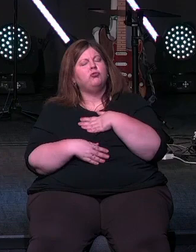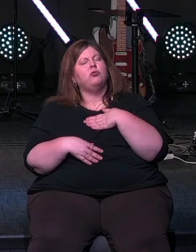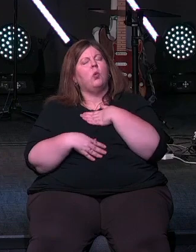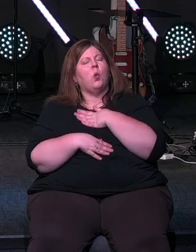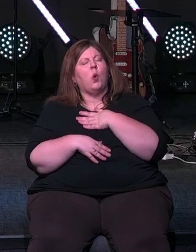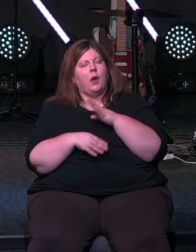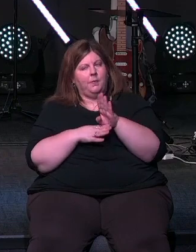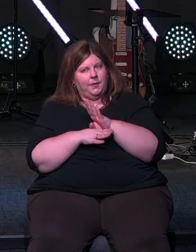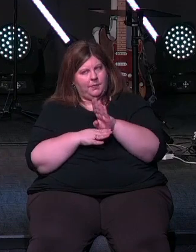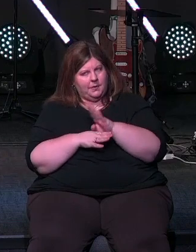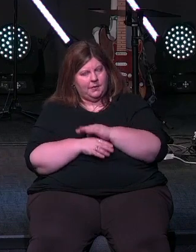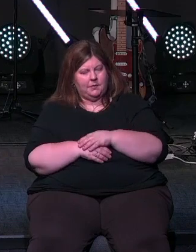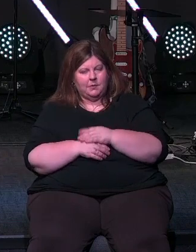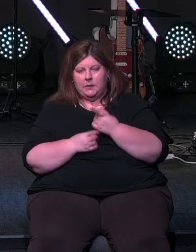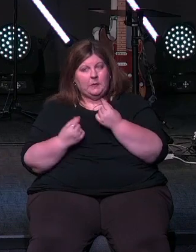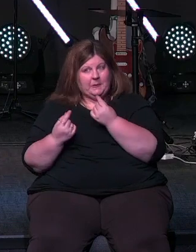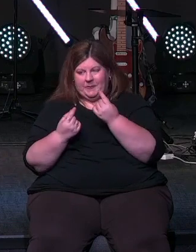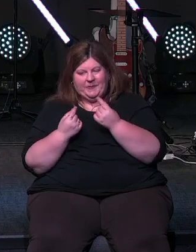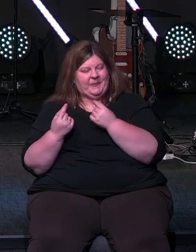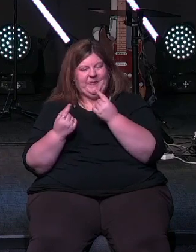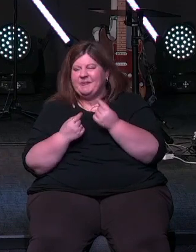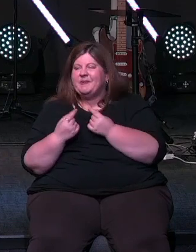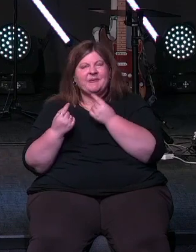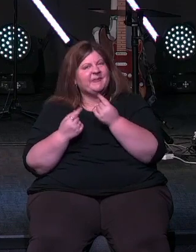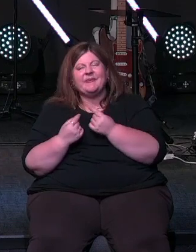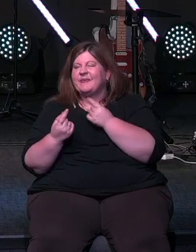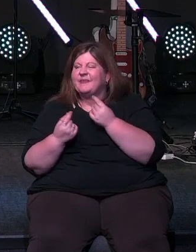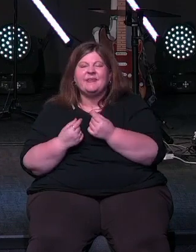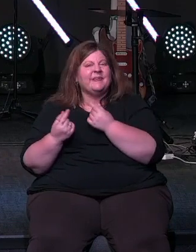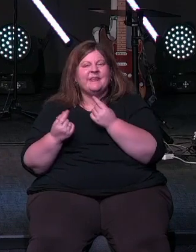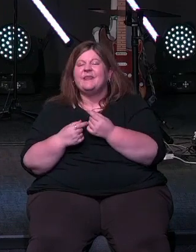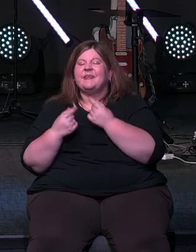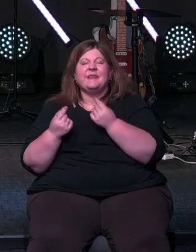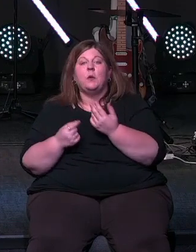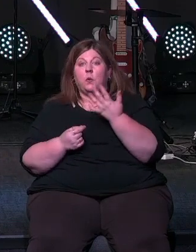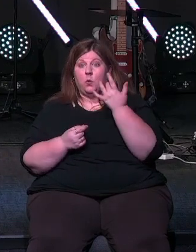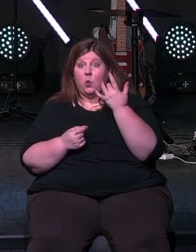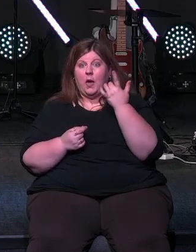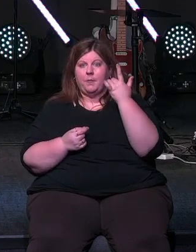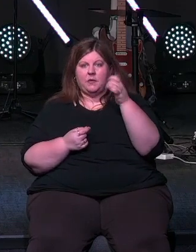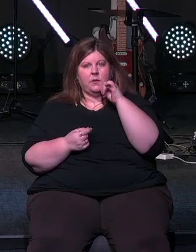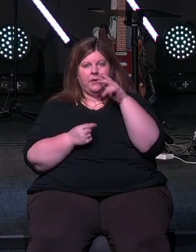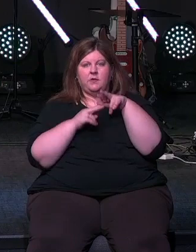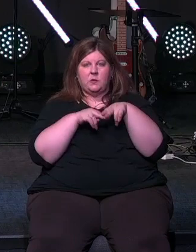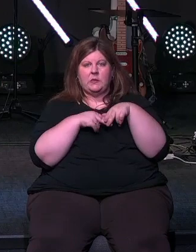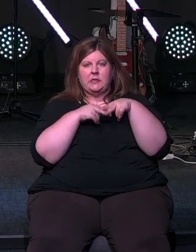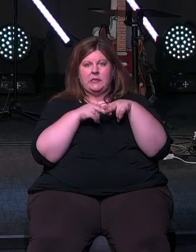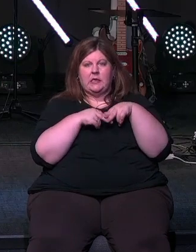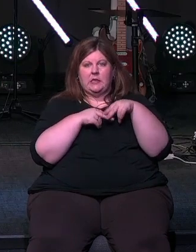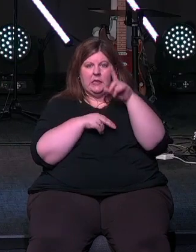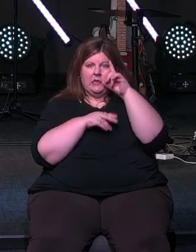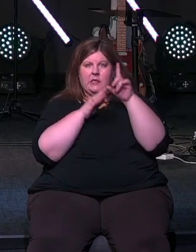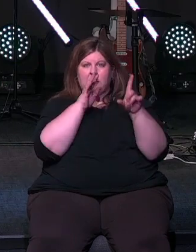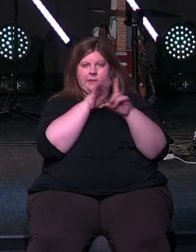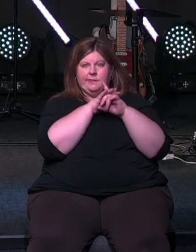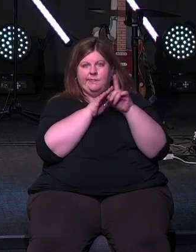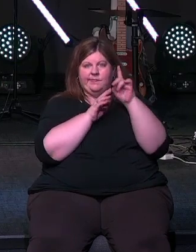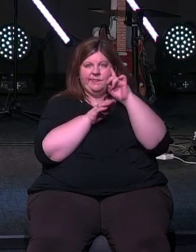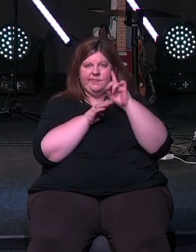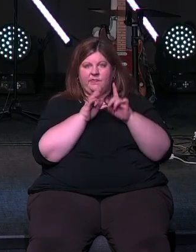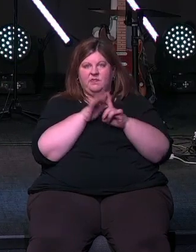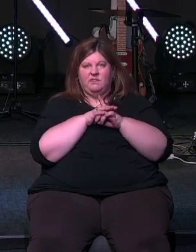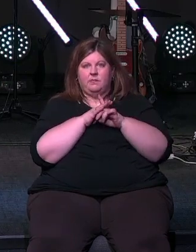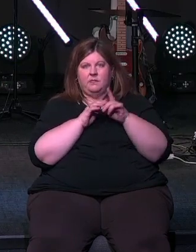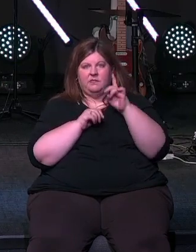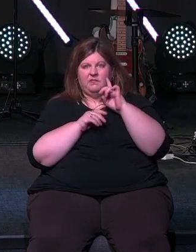think we like staying busy because we don't have to sit long enough to allow things to catch up. Maybe it's emotions, maybe